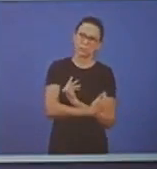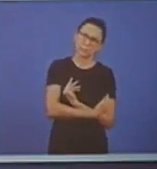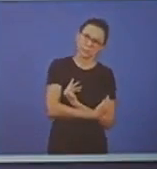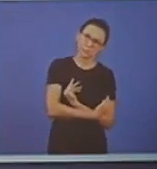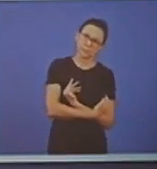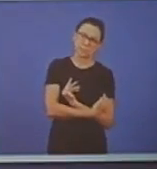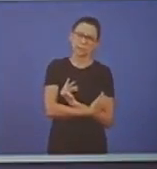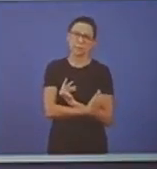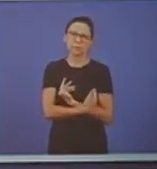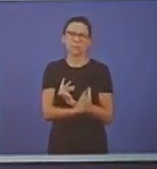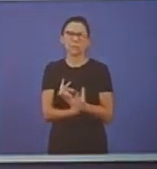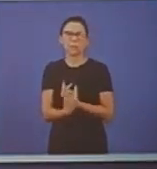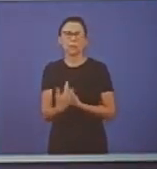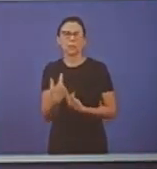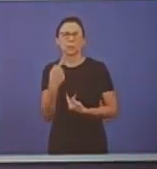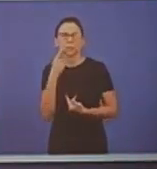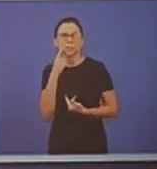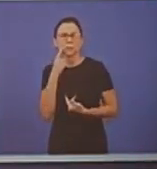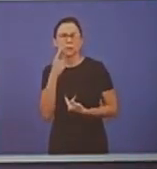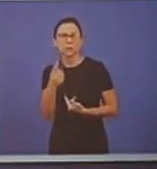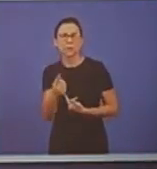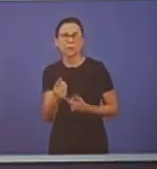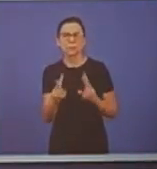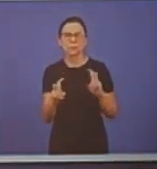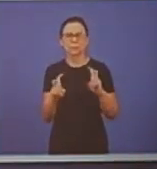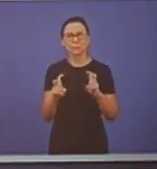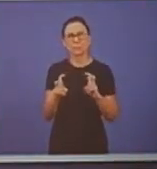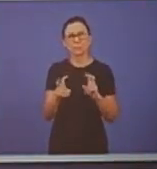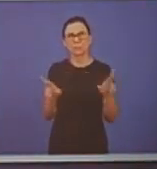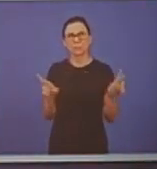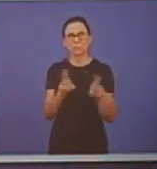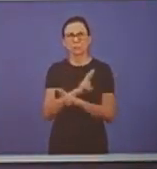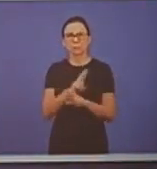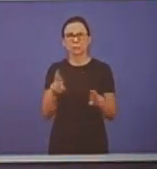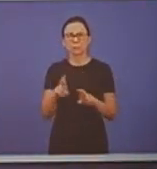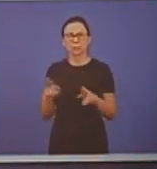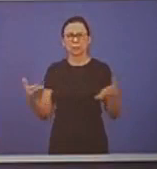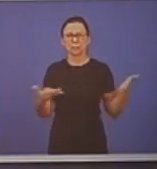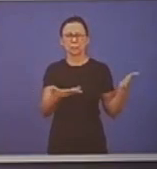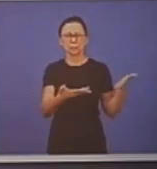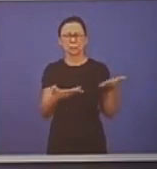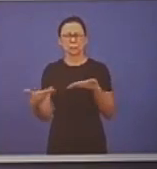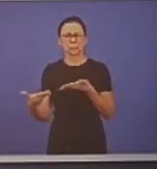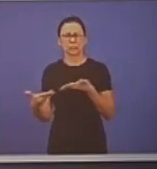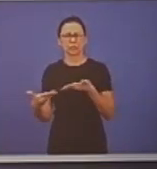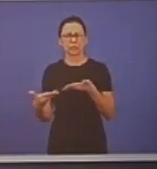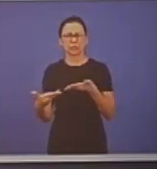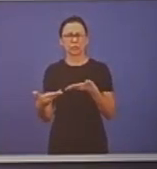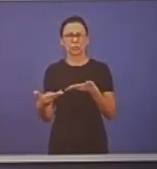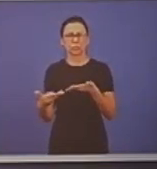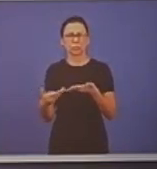you can find expression related to the invitation in this text?